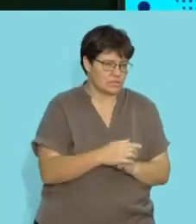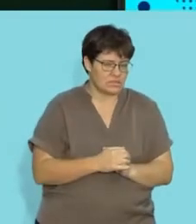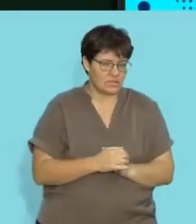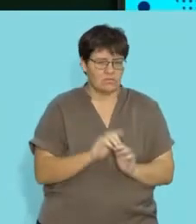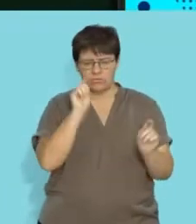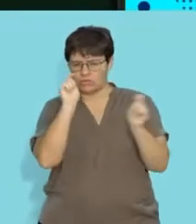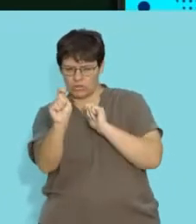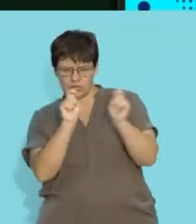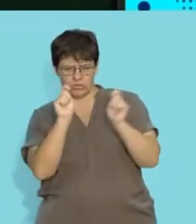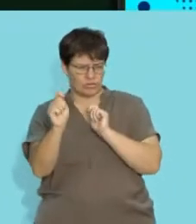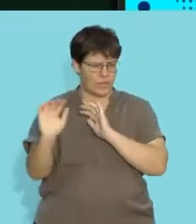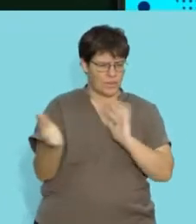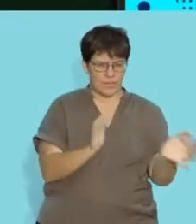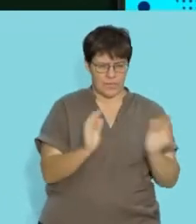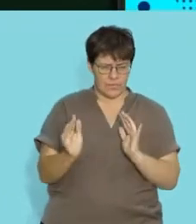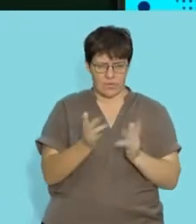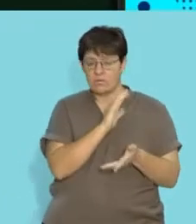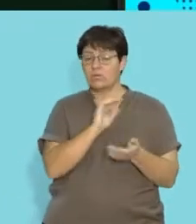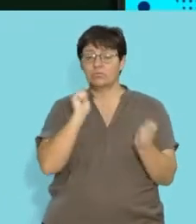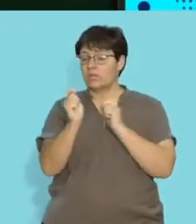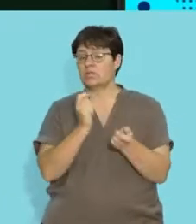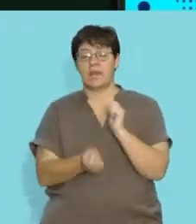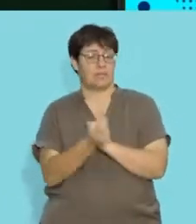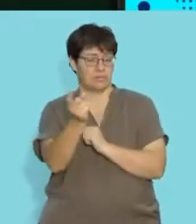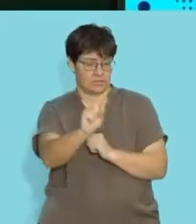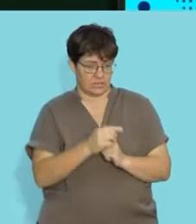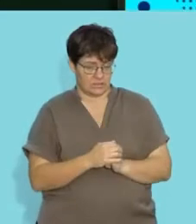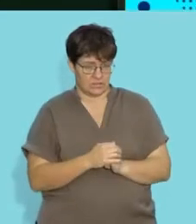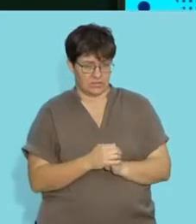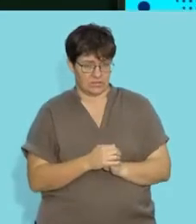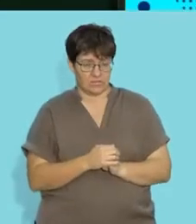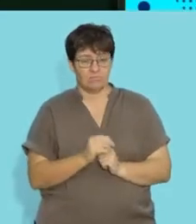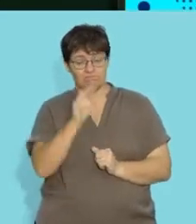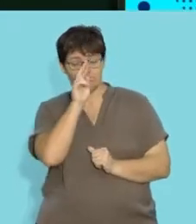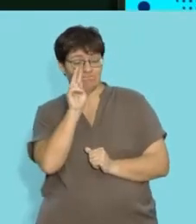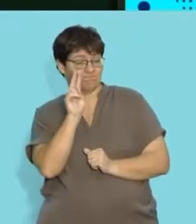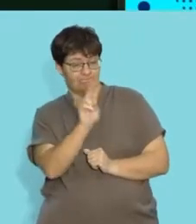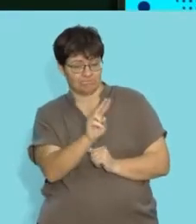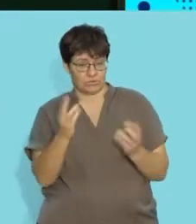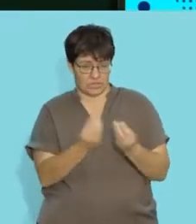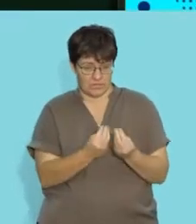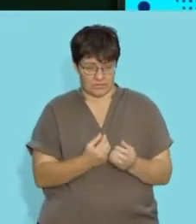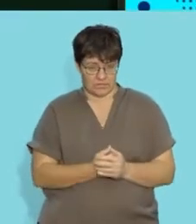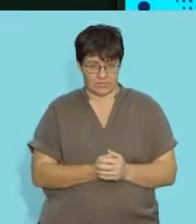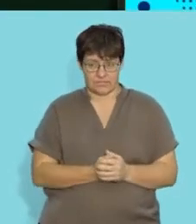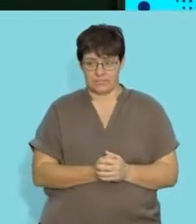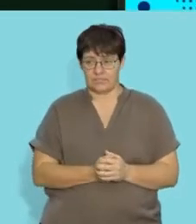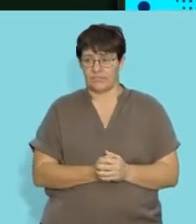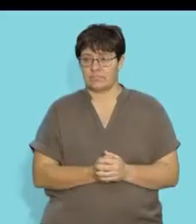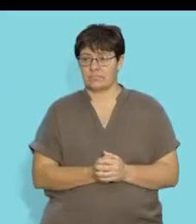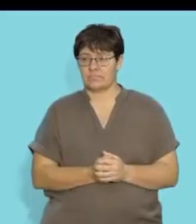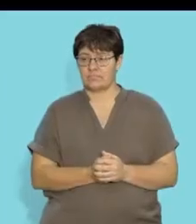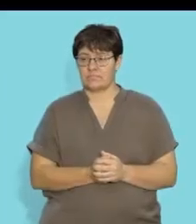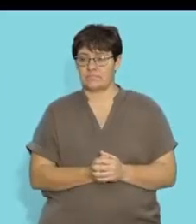how do we change it, and when we change it, what happens, right? So let's just look at that together.